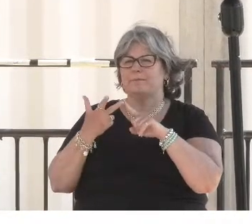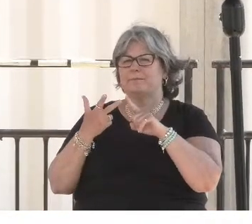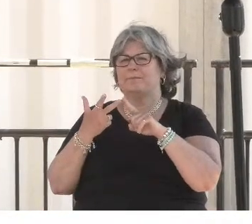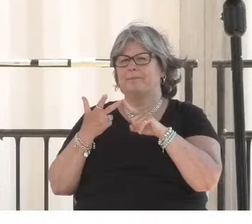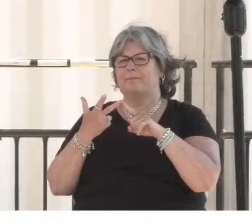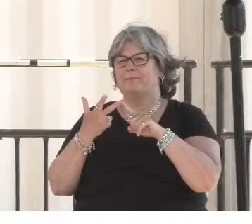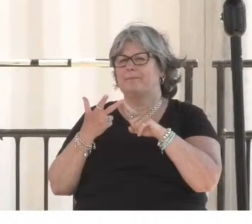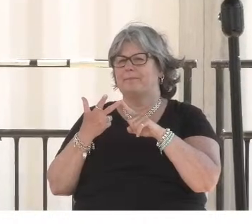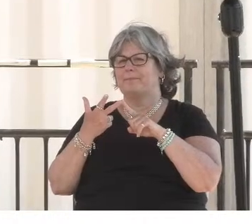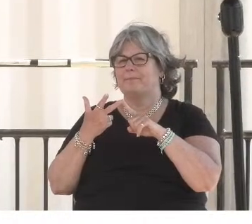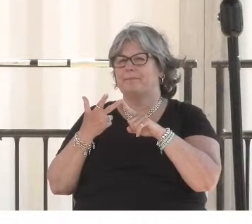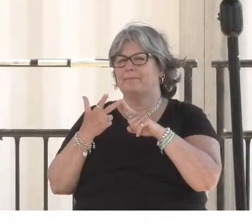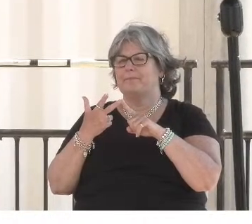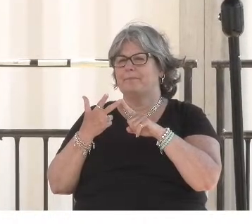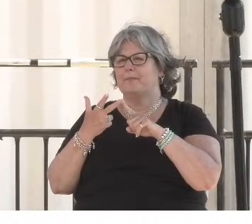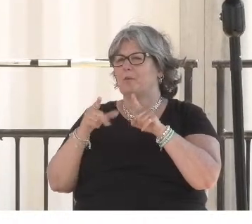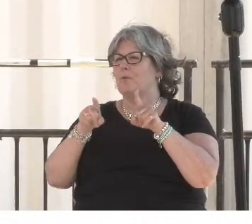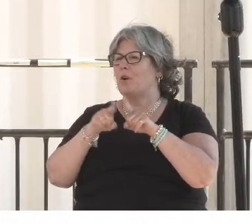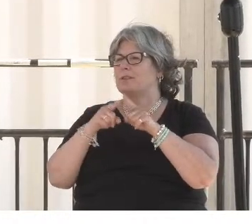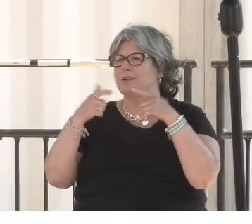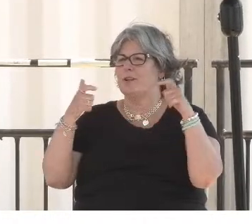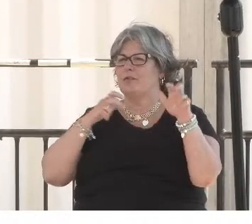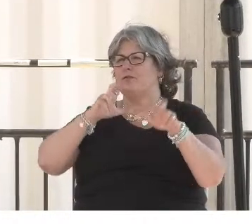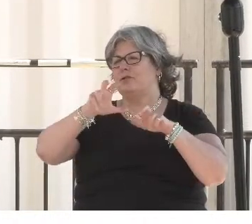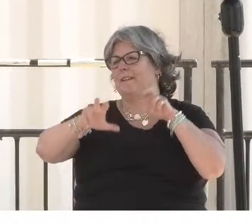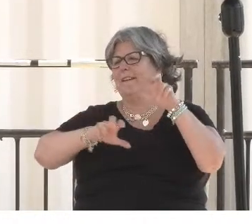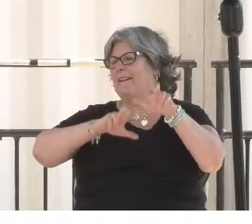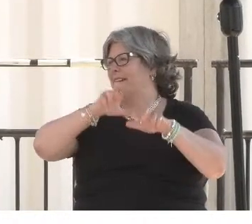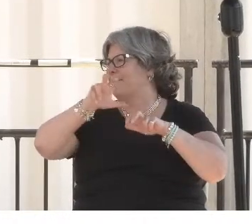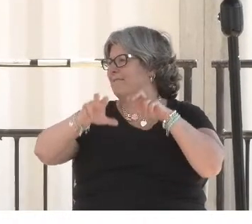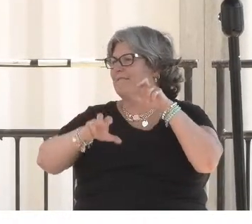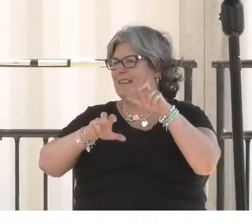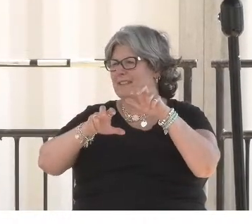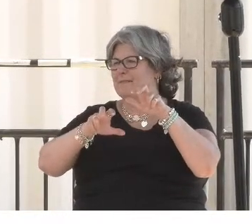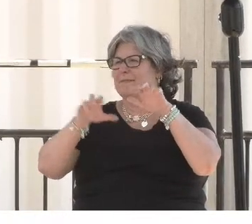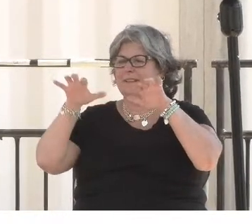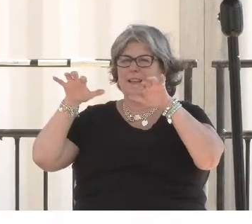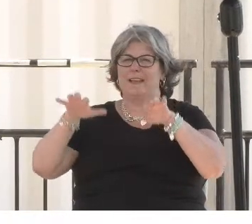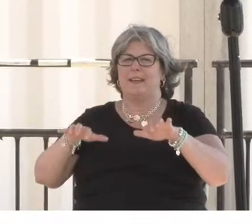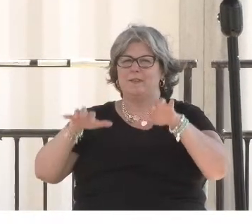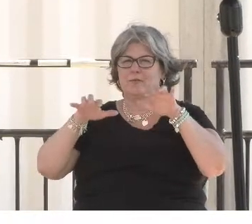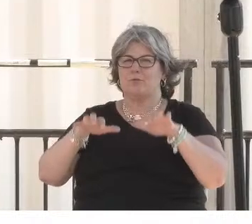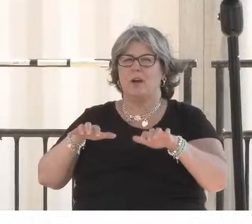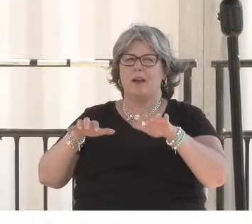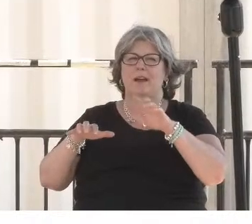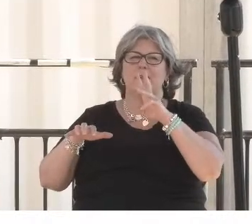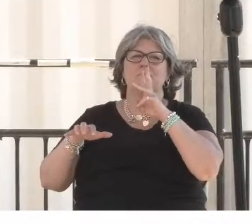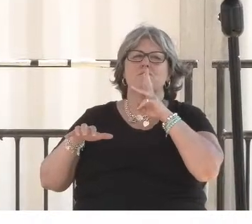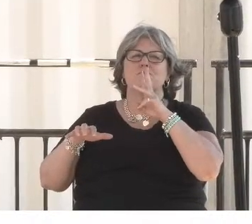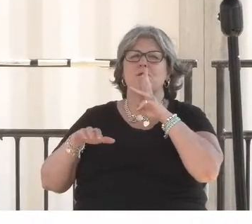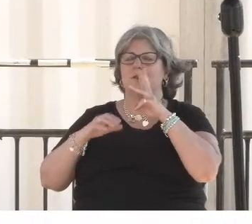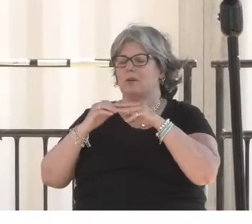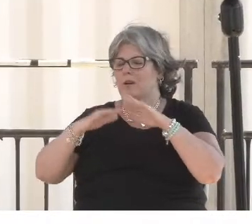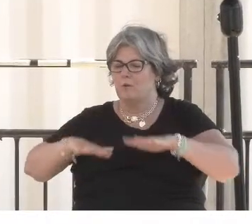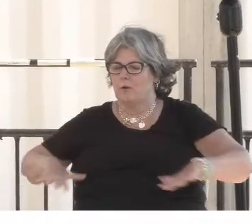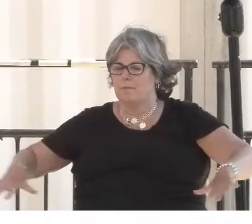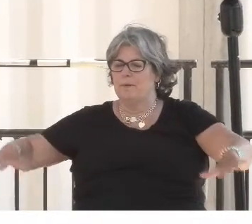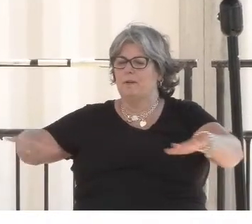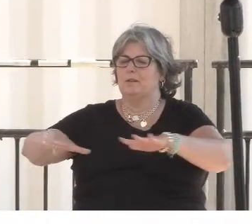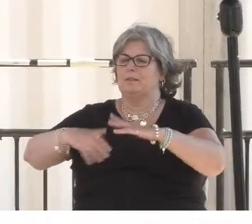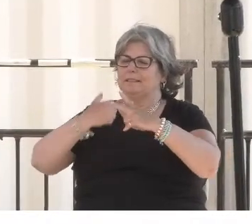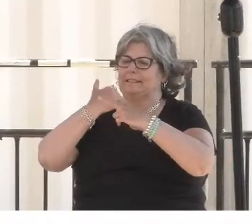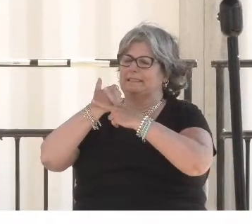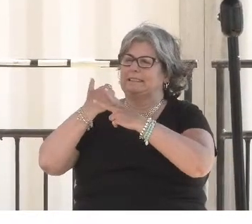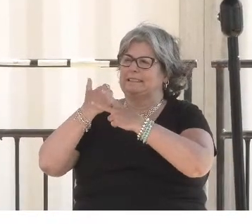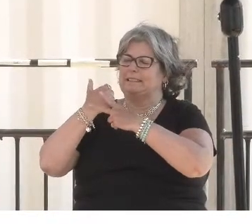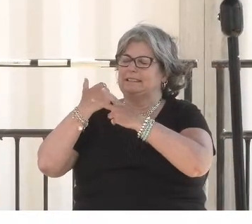at least at our ranch, is we're having huge investments in rainwater catchment ponds. So we're building ponds so we can store rainwater